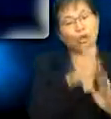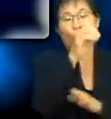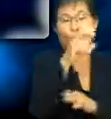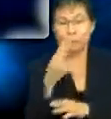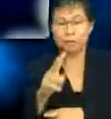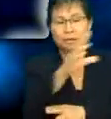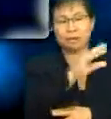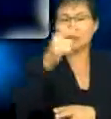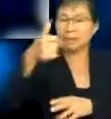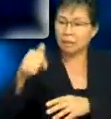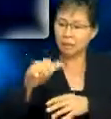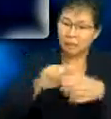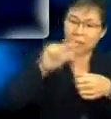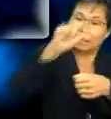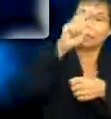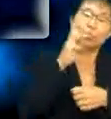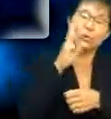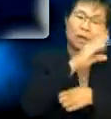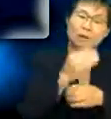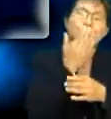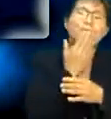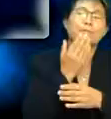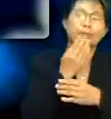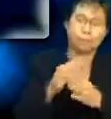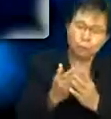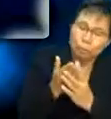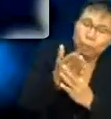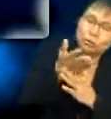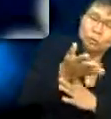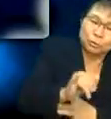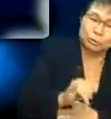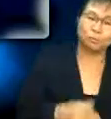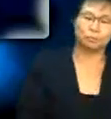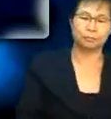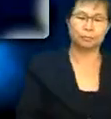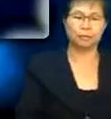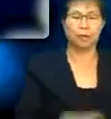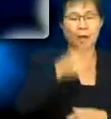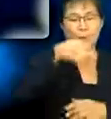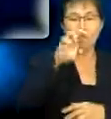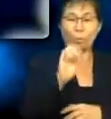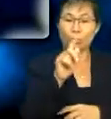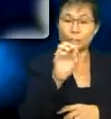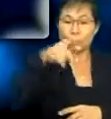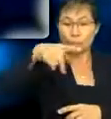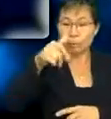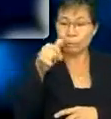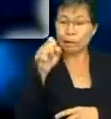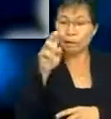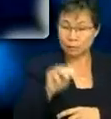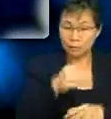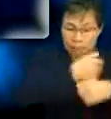oxygen, gas, water and sugar to pass through. Protoplasm is made up of